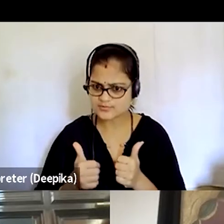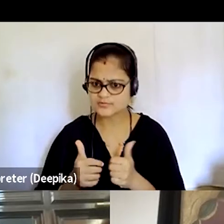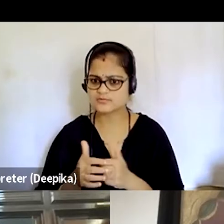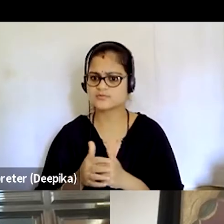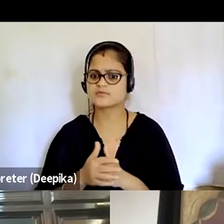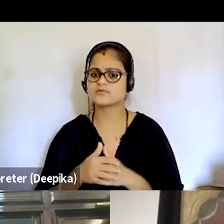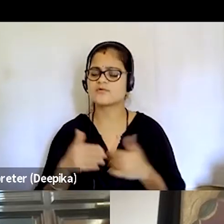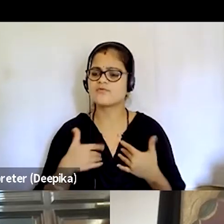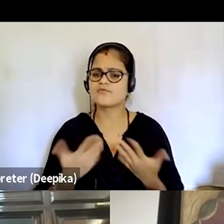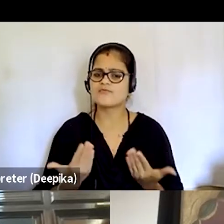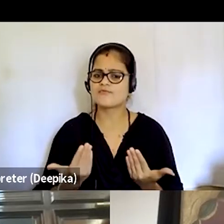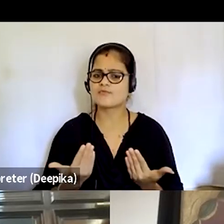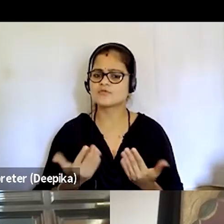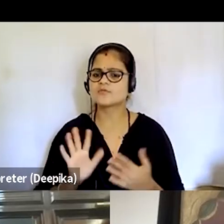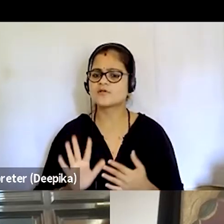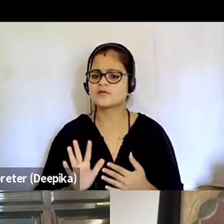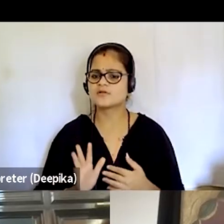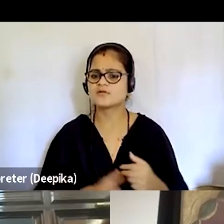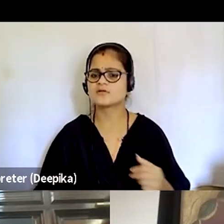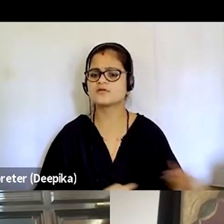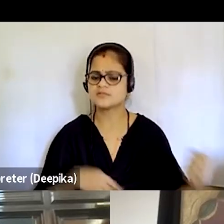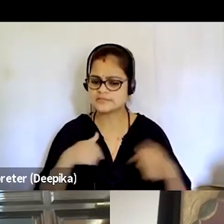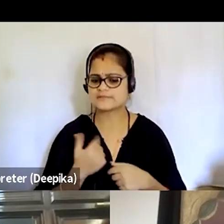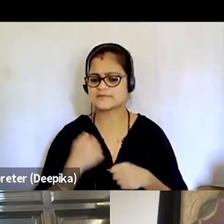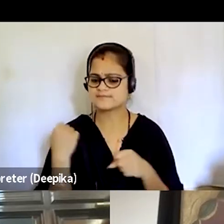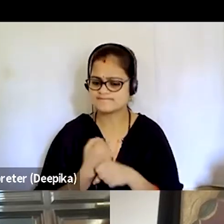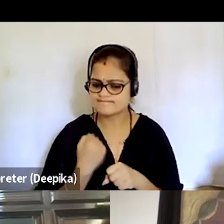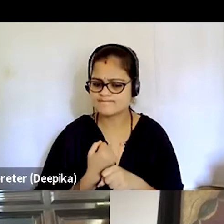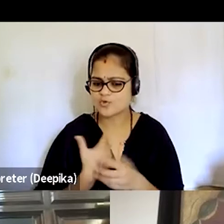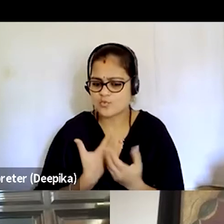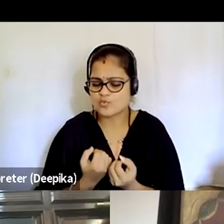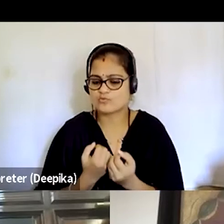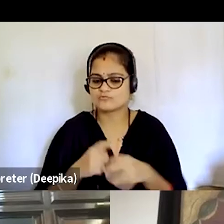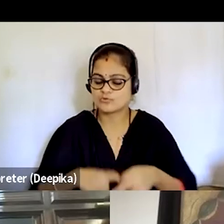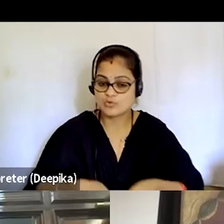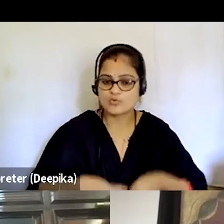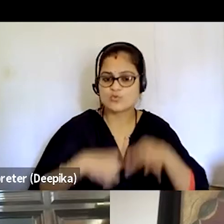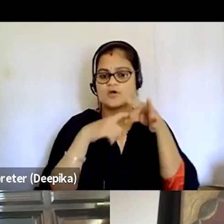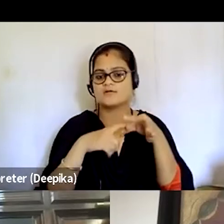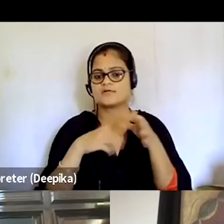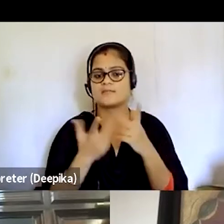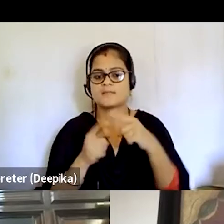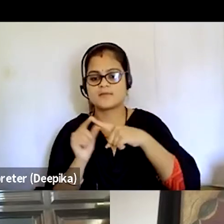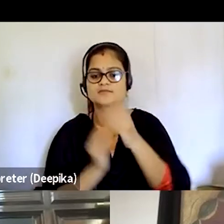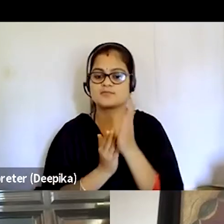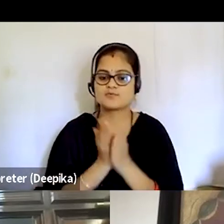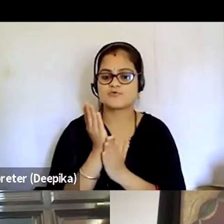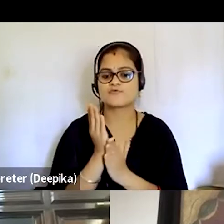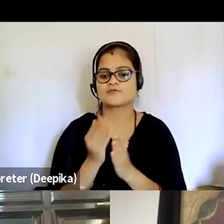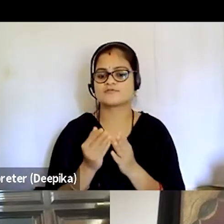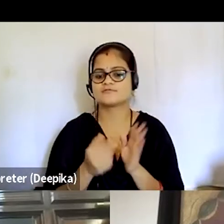then why not create a dedicated music platform and do it in the most professional manner that I